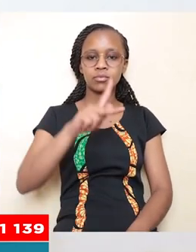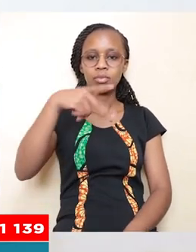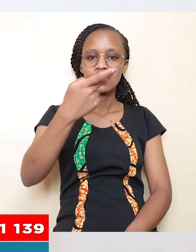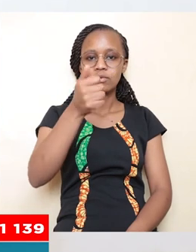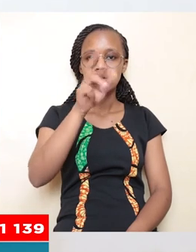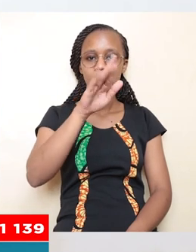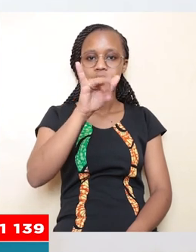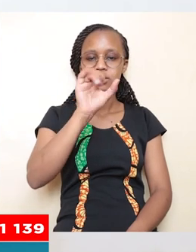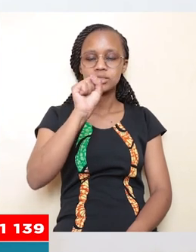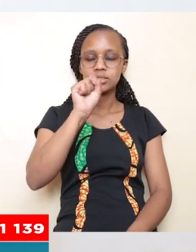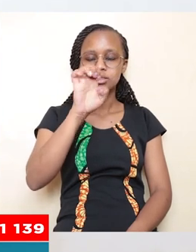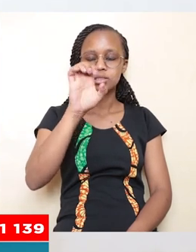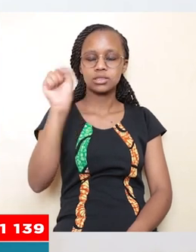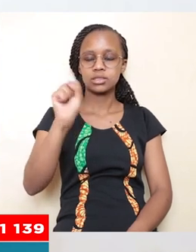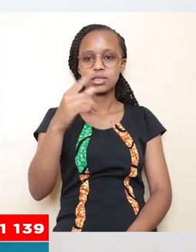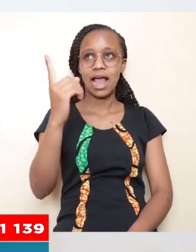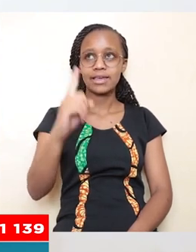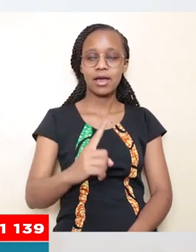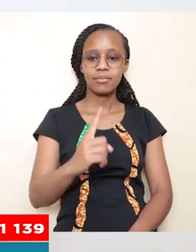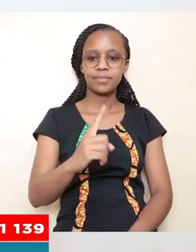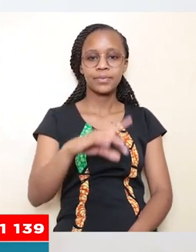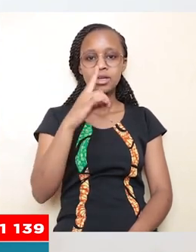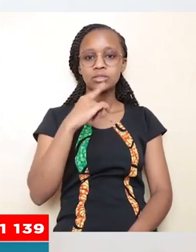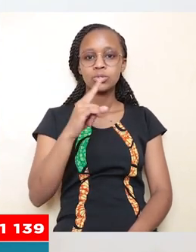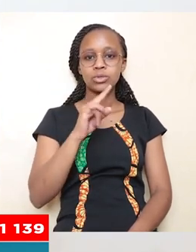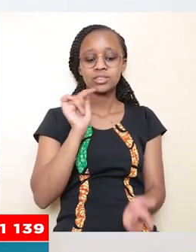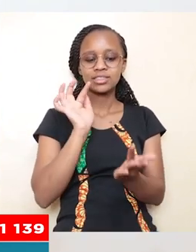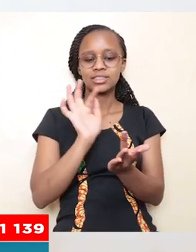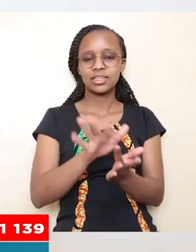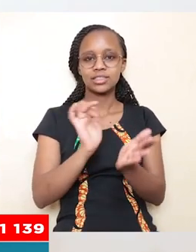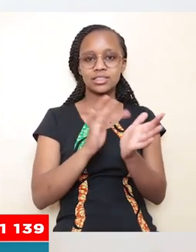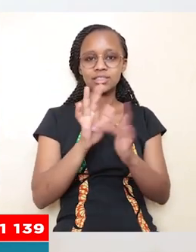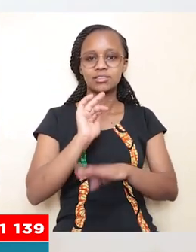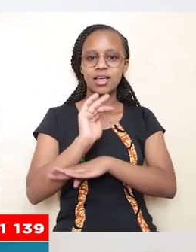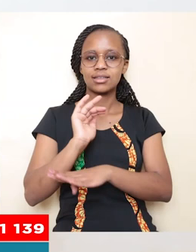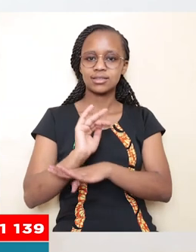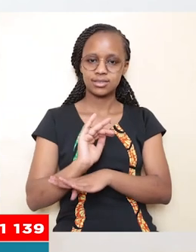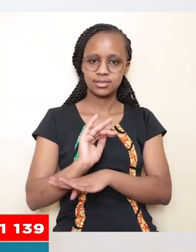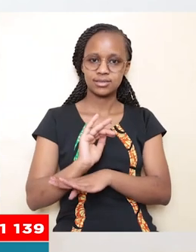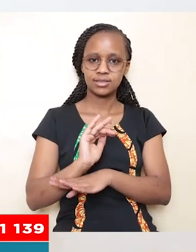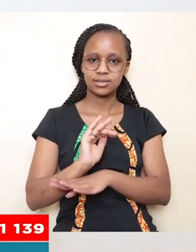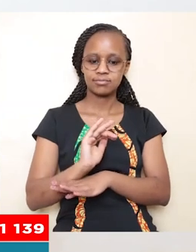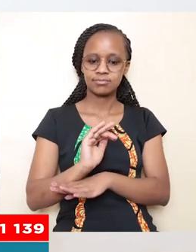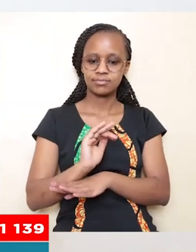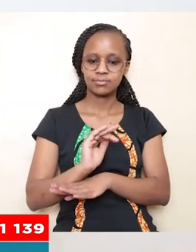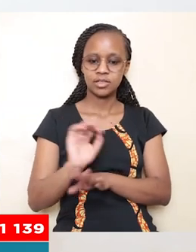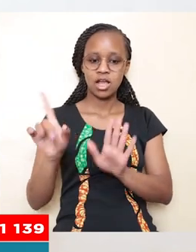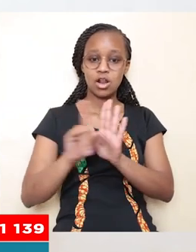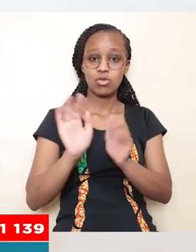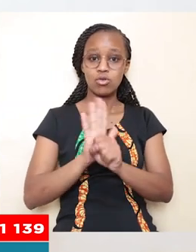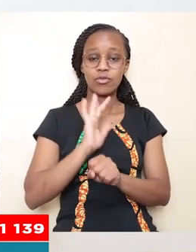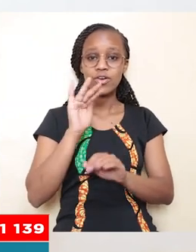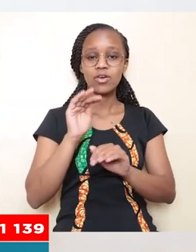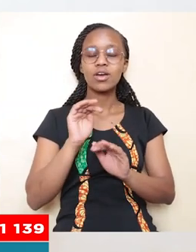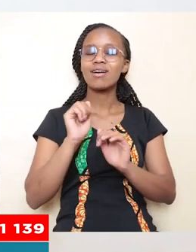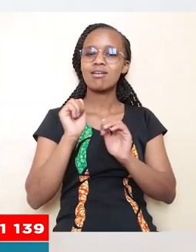Pharisees came up, and in order to test Jesus, asked, "Is it lawful